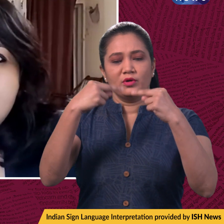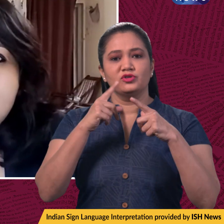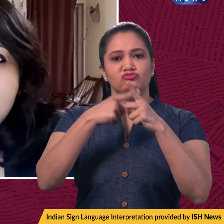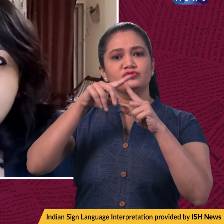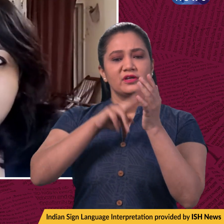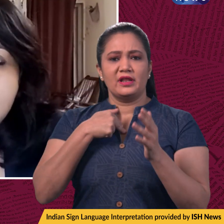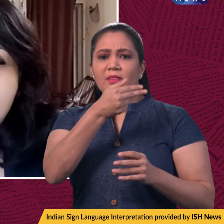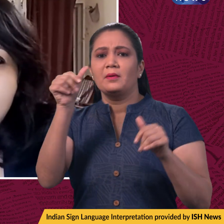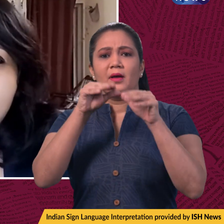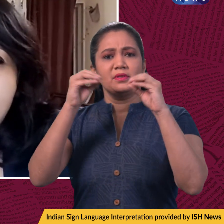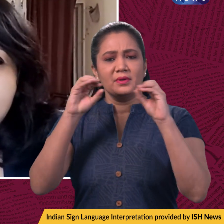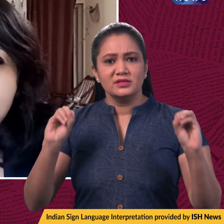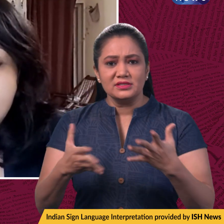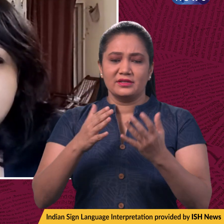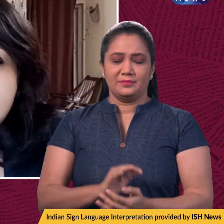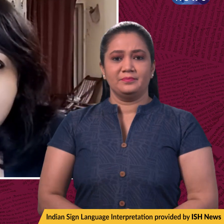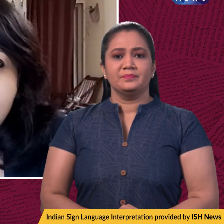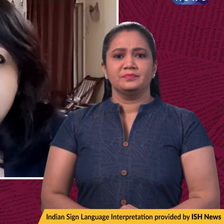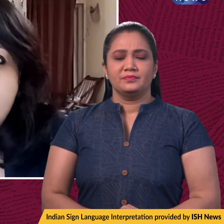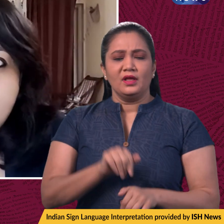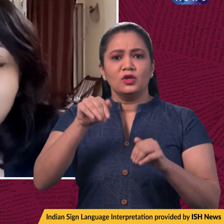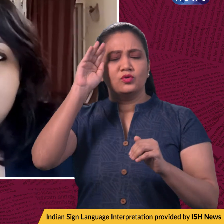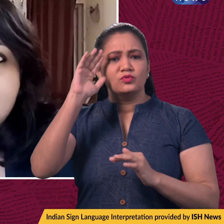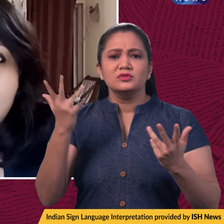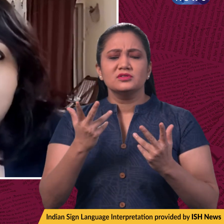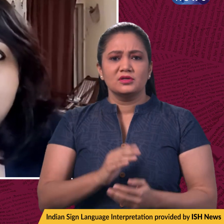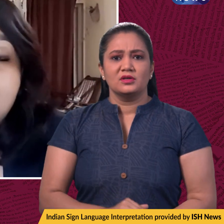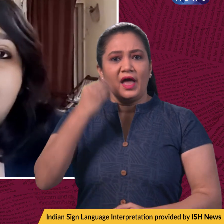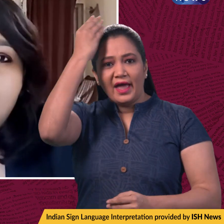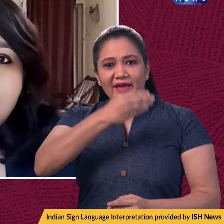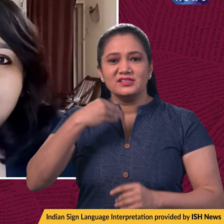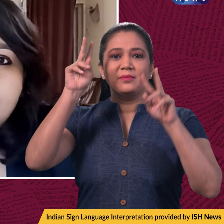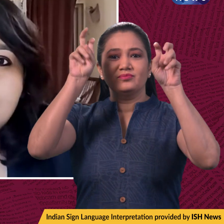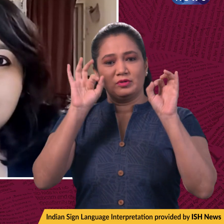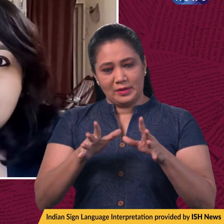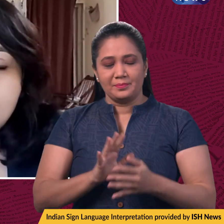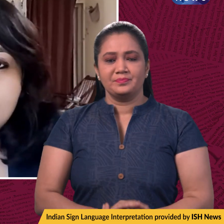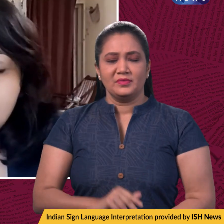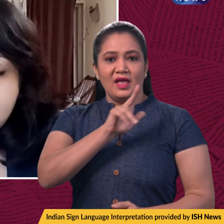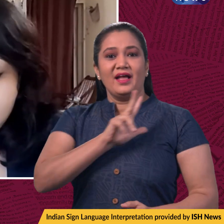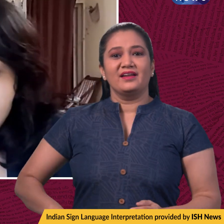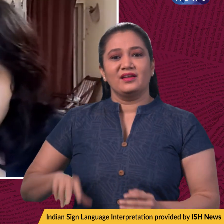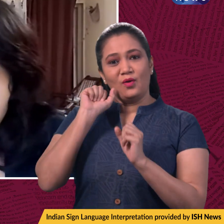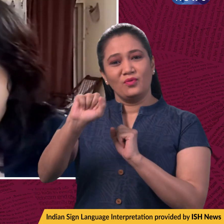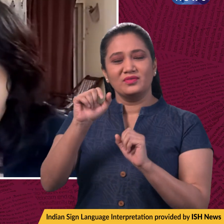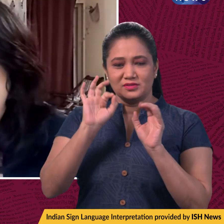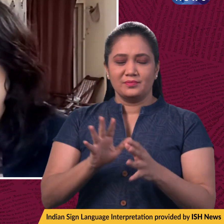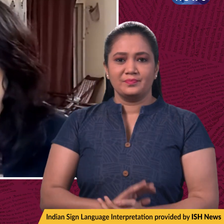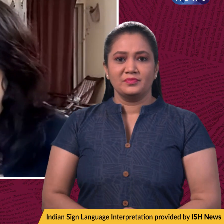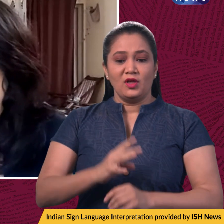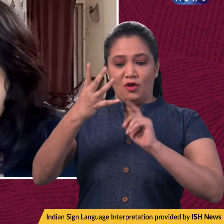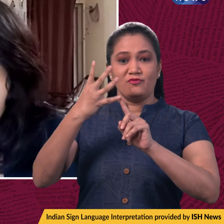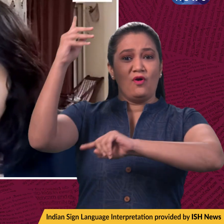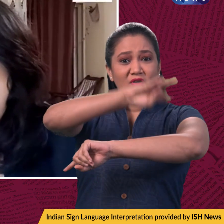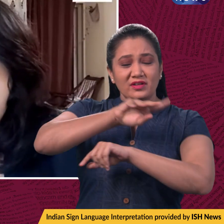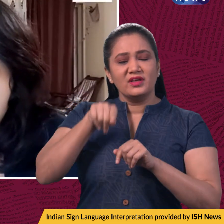Good evening. You're watching Just the News. I'm Amata Balachandra. We start off today's bulletin with the hijab controversy in the state of Karnataka. On